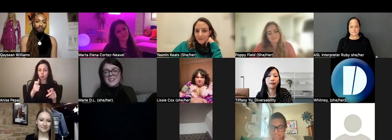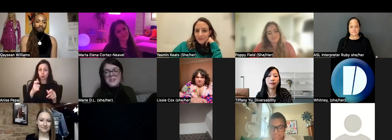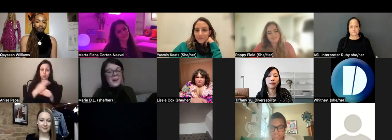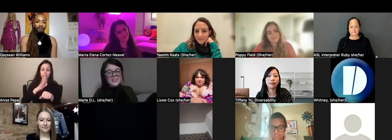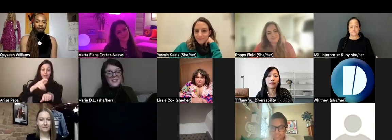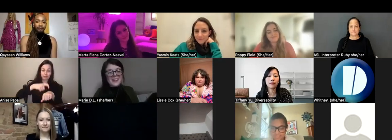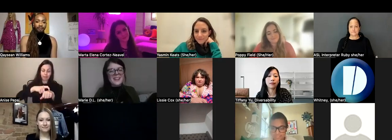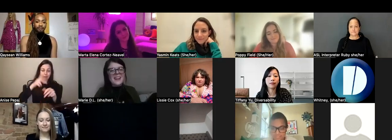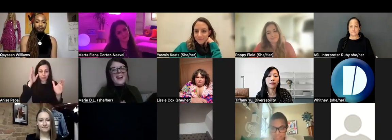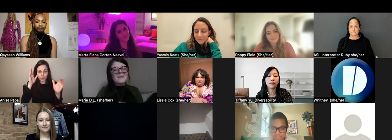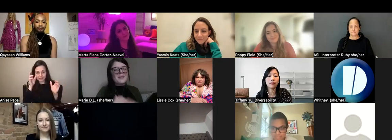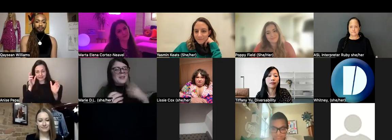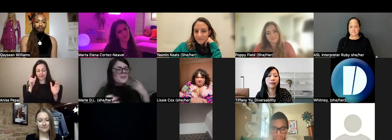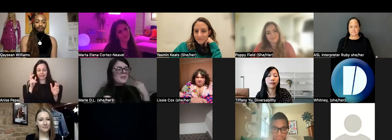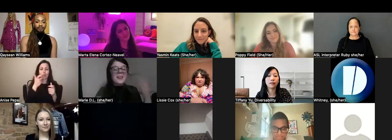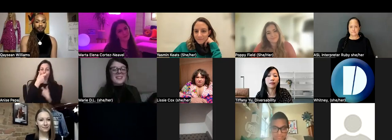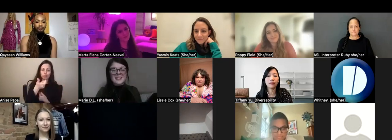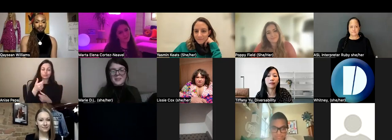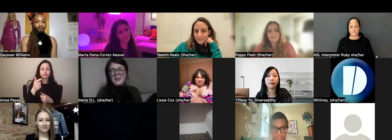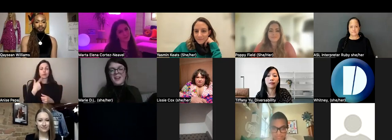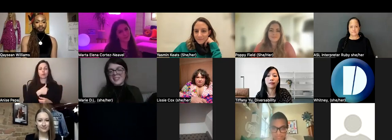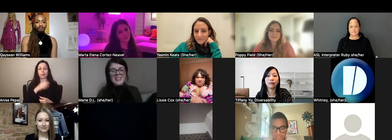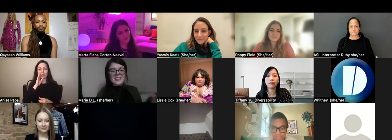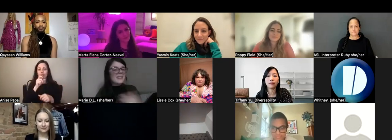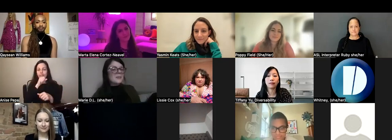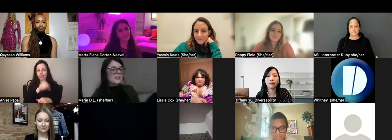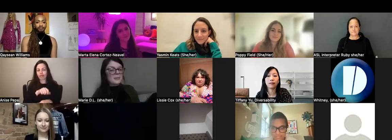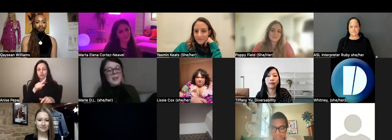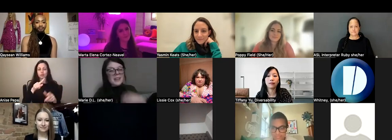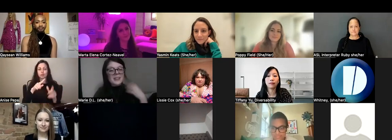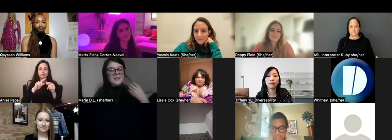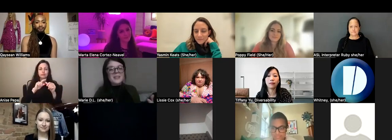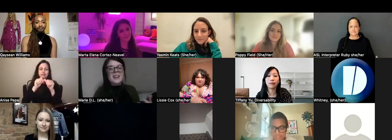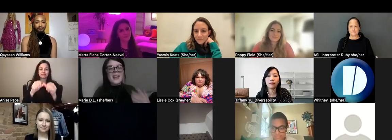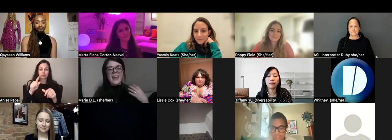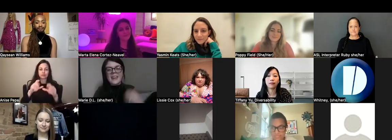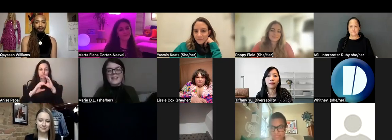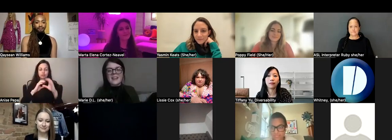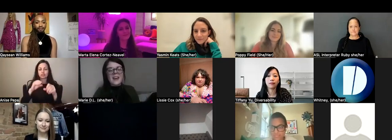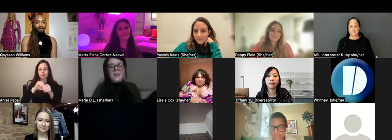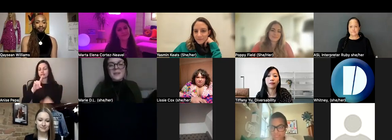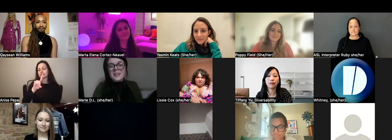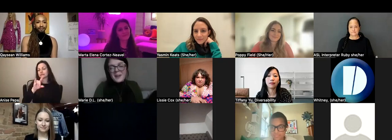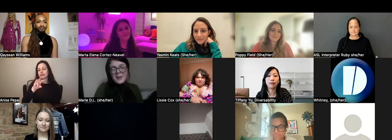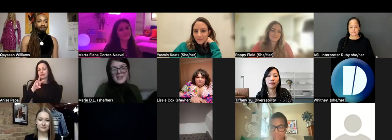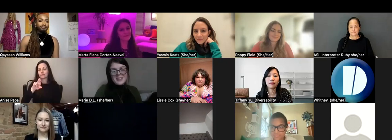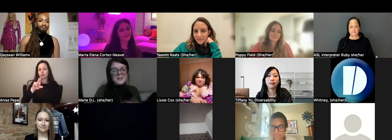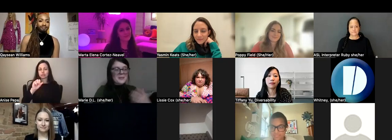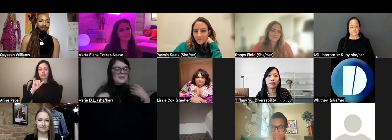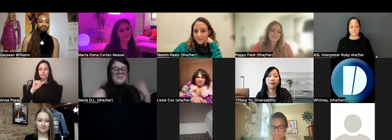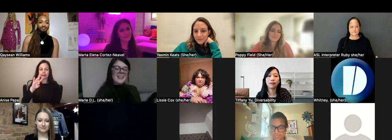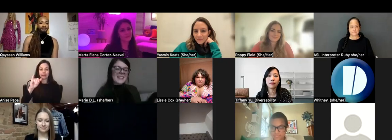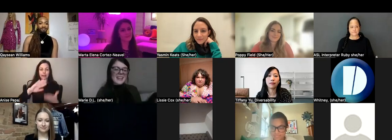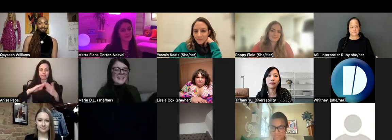listening to us talk. We would love to continue the conversation in the Diversability community, and we can't wait